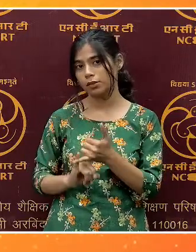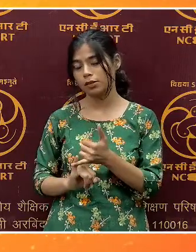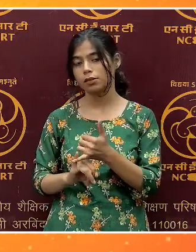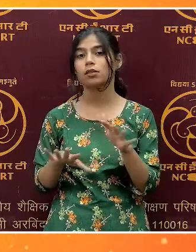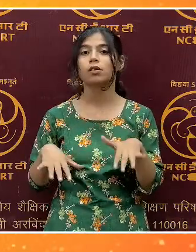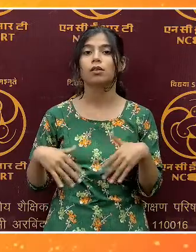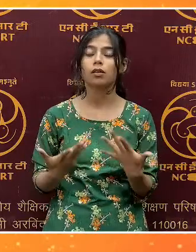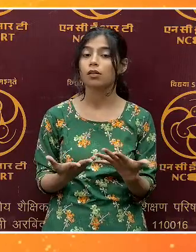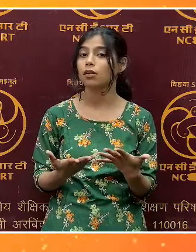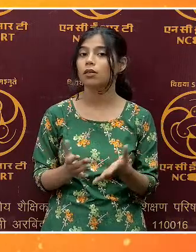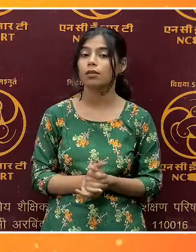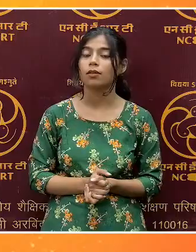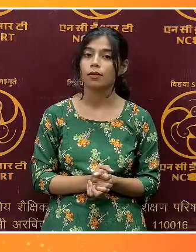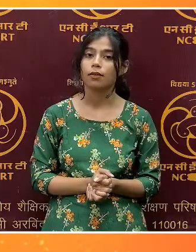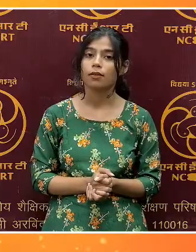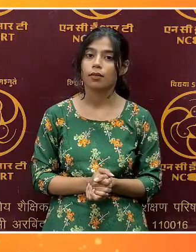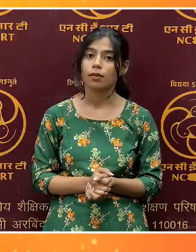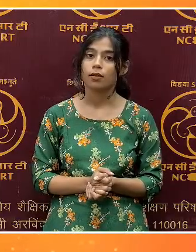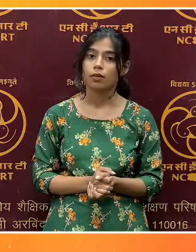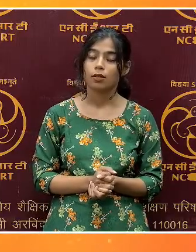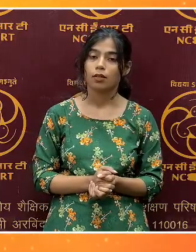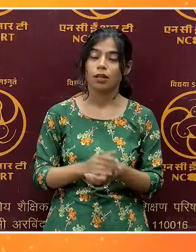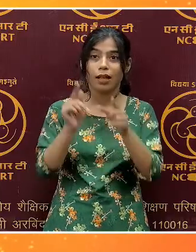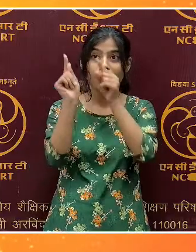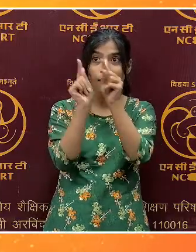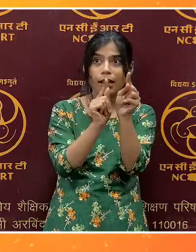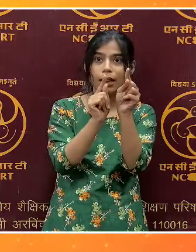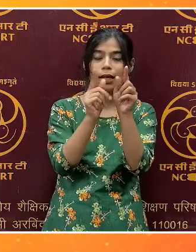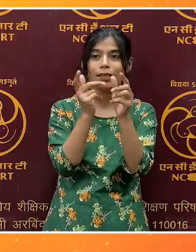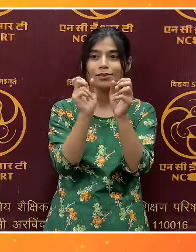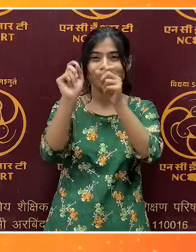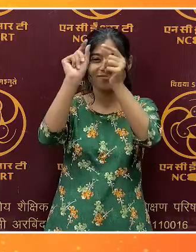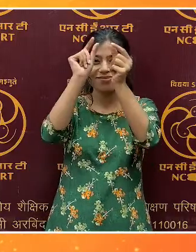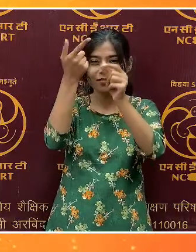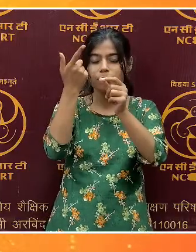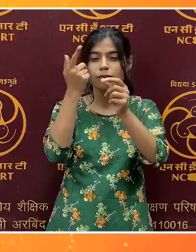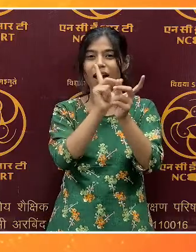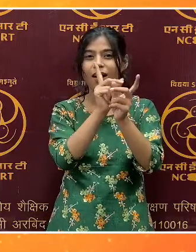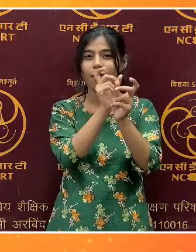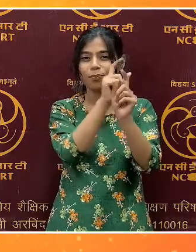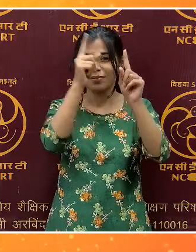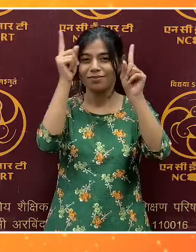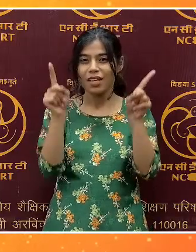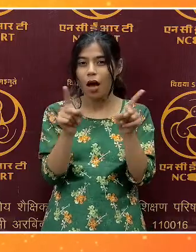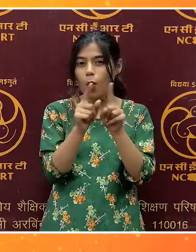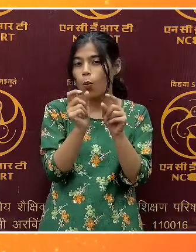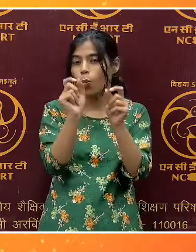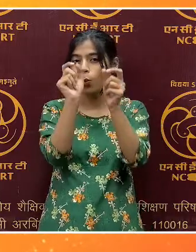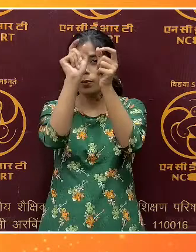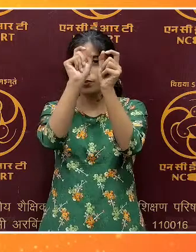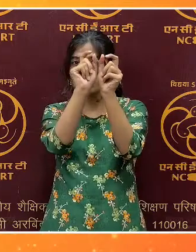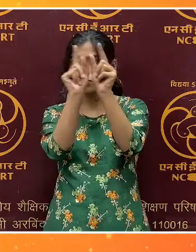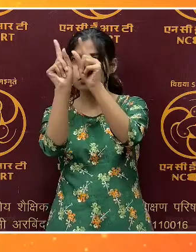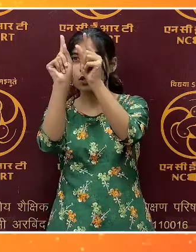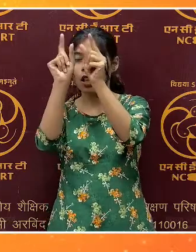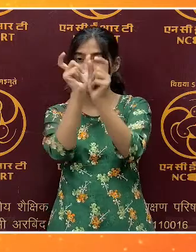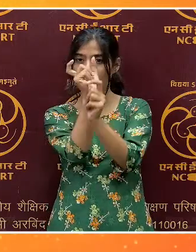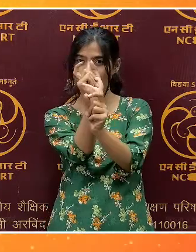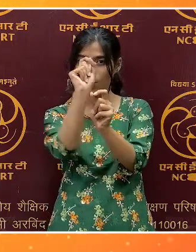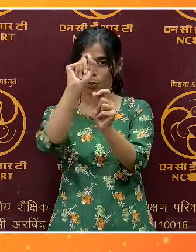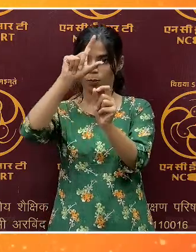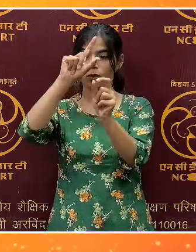is represented by italicized bold letters in our convention. That is what we have already